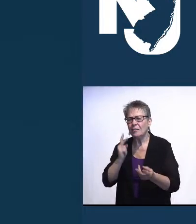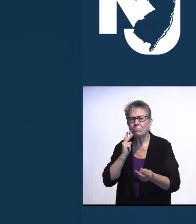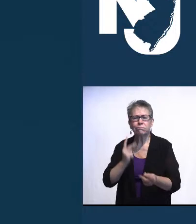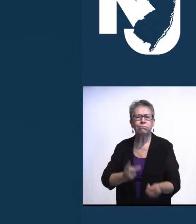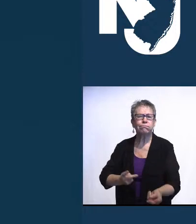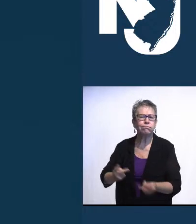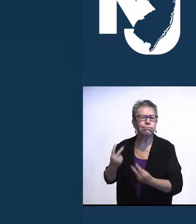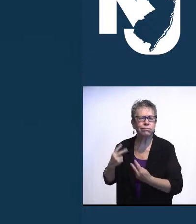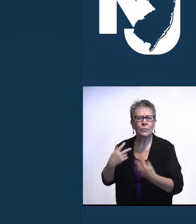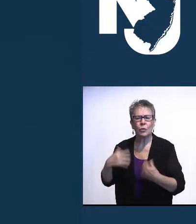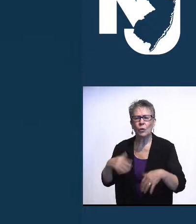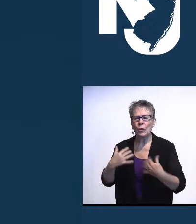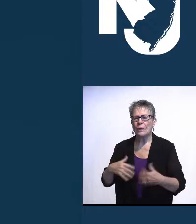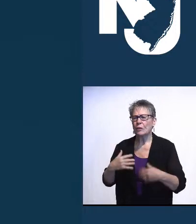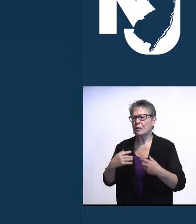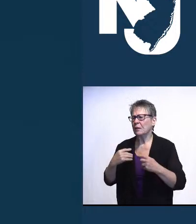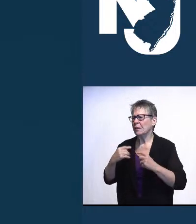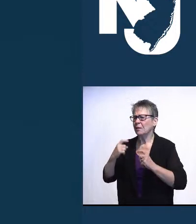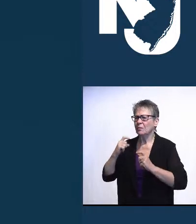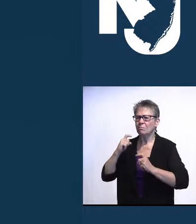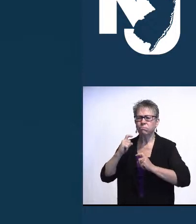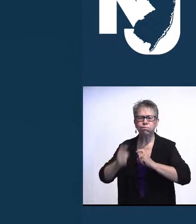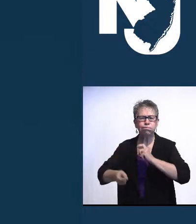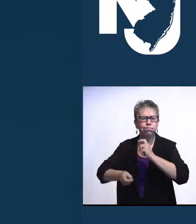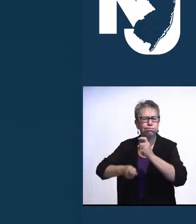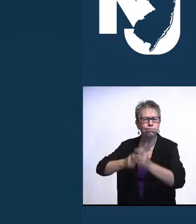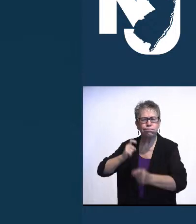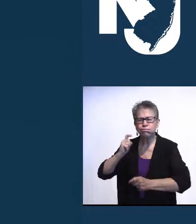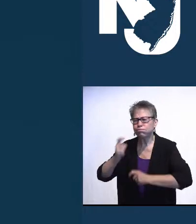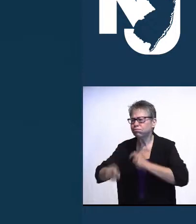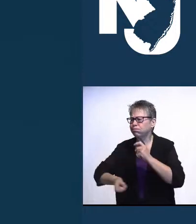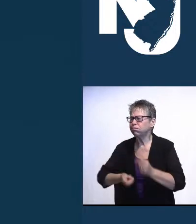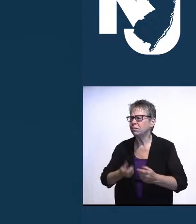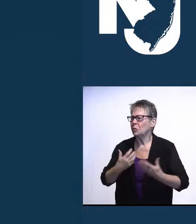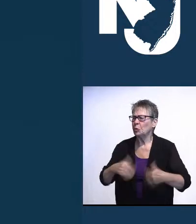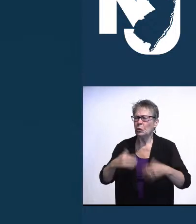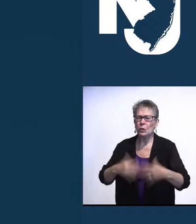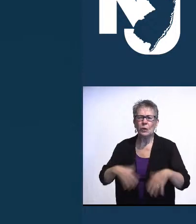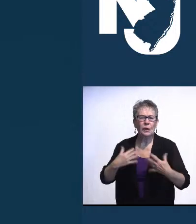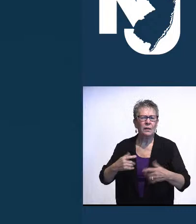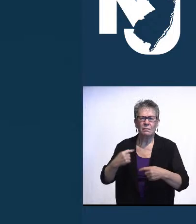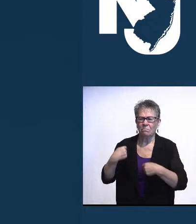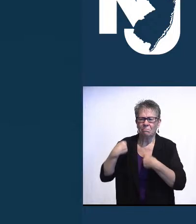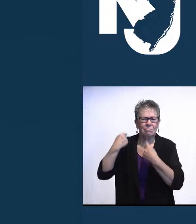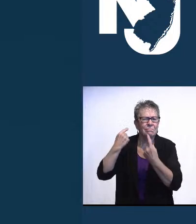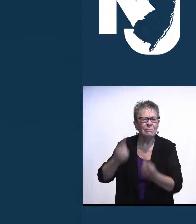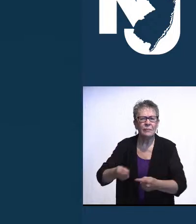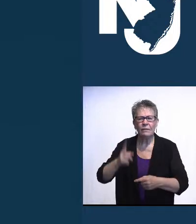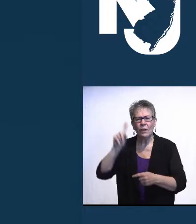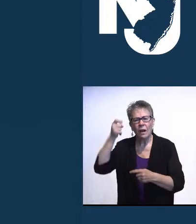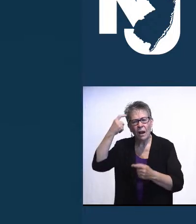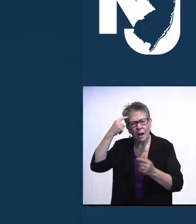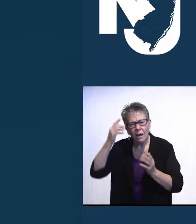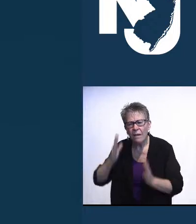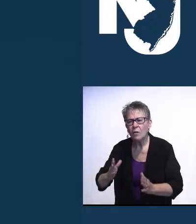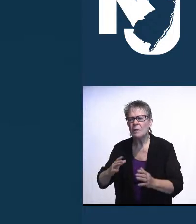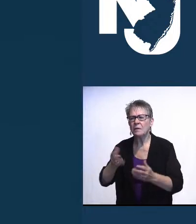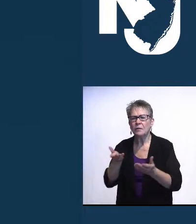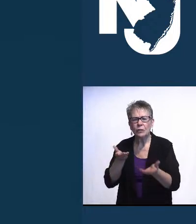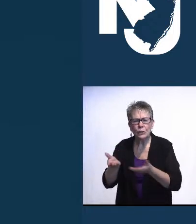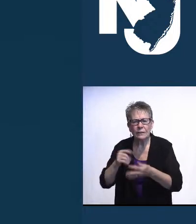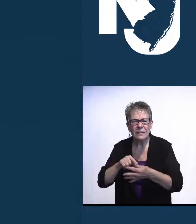state's civic dialogue. She will be missed by memory. May God bless her memory and Donald and the family she leaves